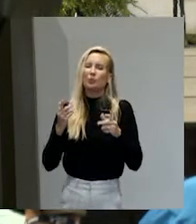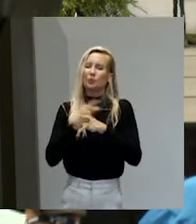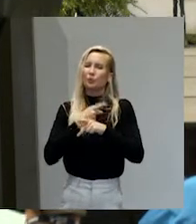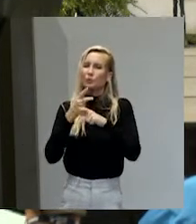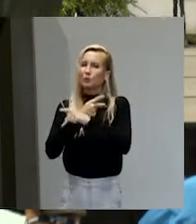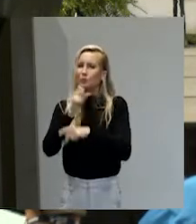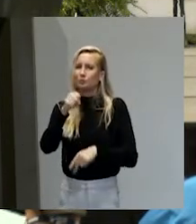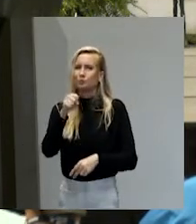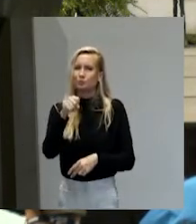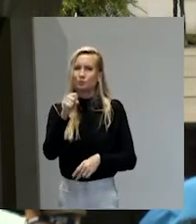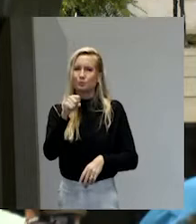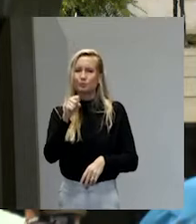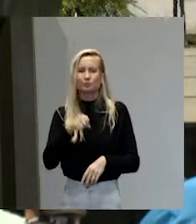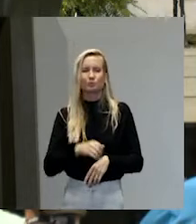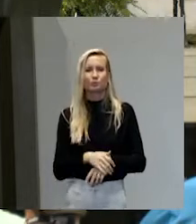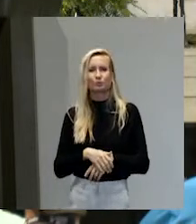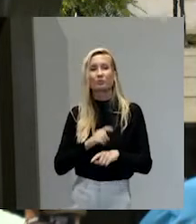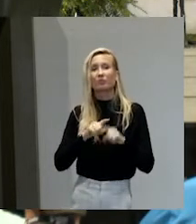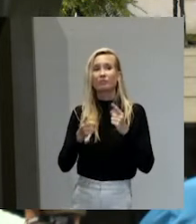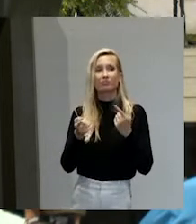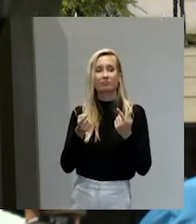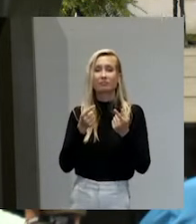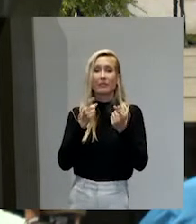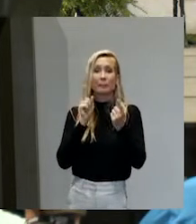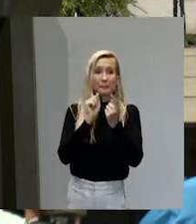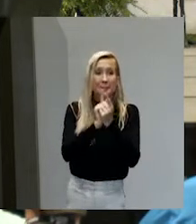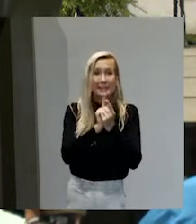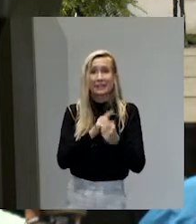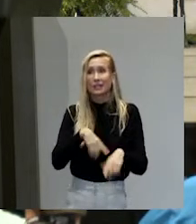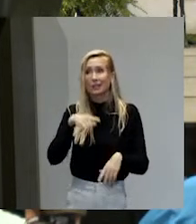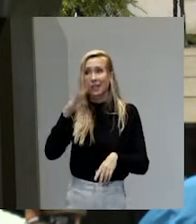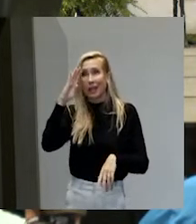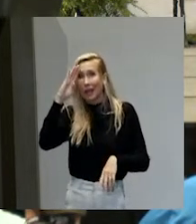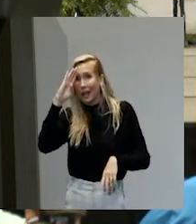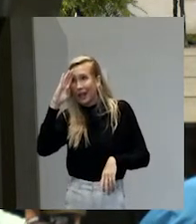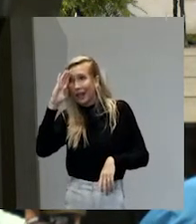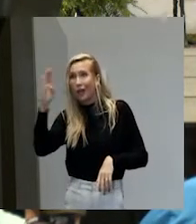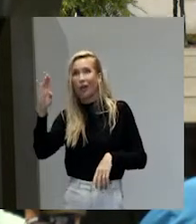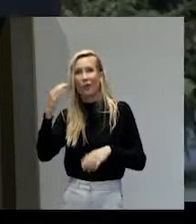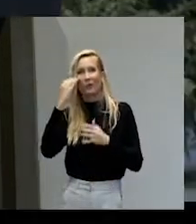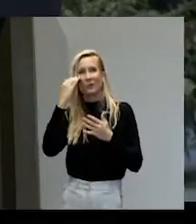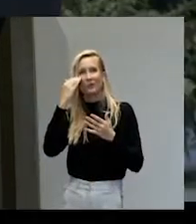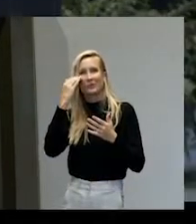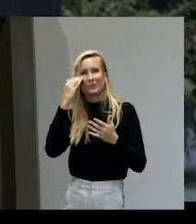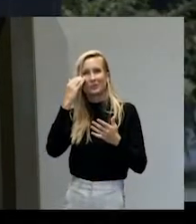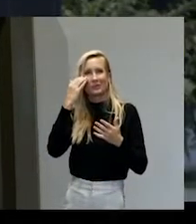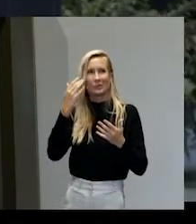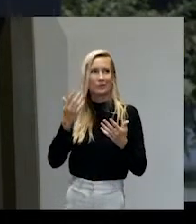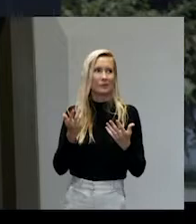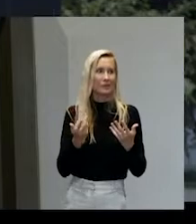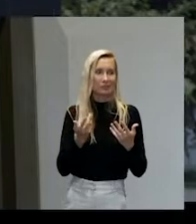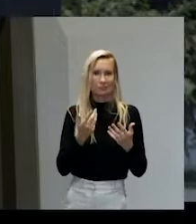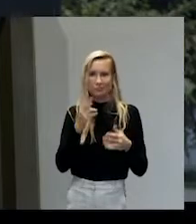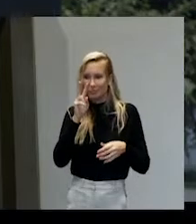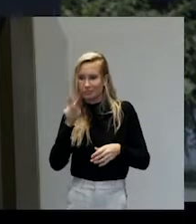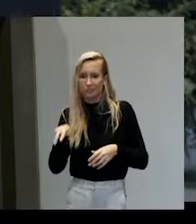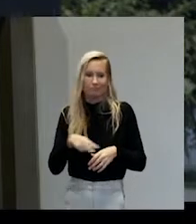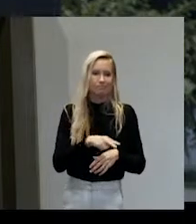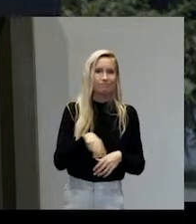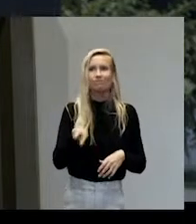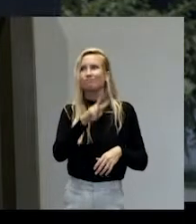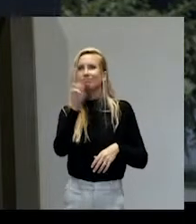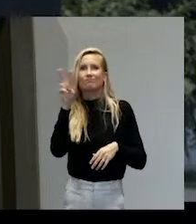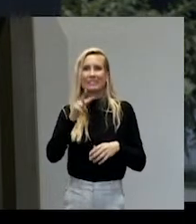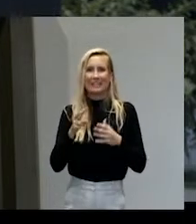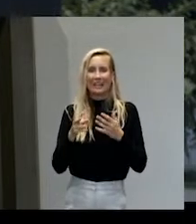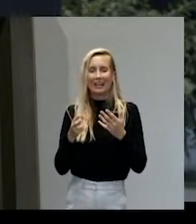and touching and saying hello, and which I'm happy to say hello, but you know, I'll just look down a lot. That is by far the biggest one